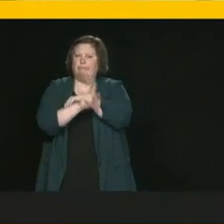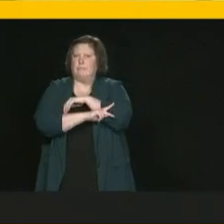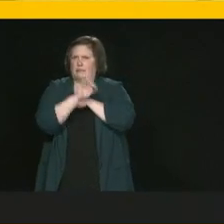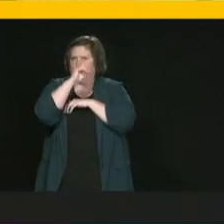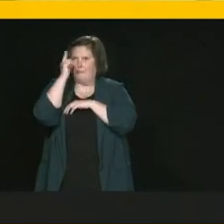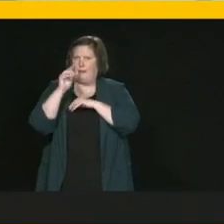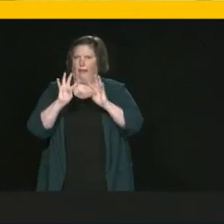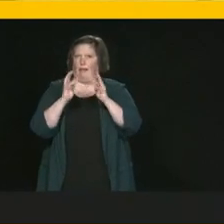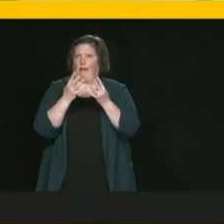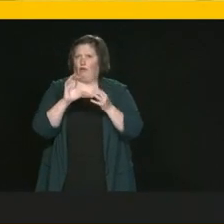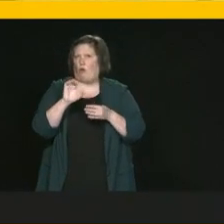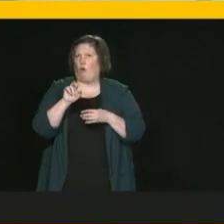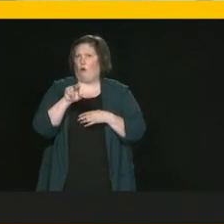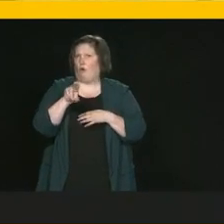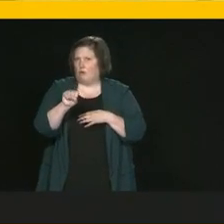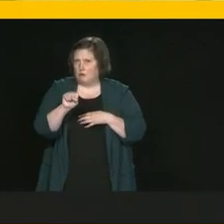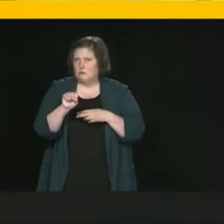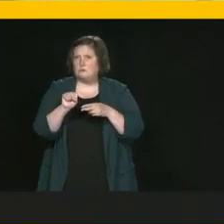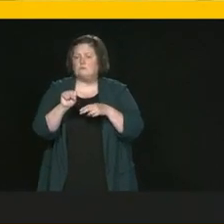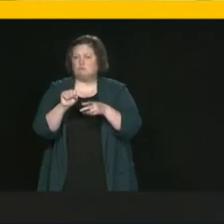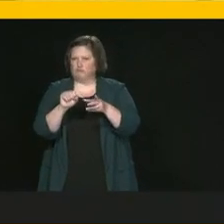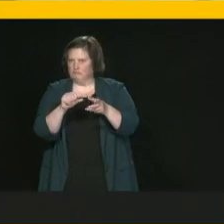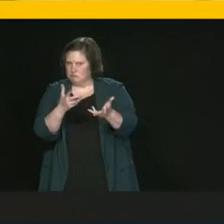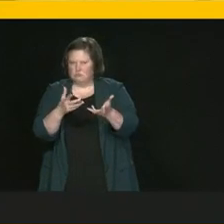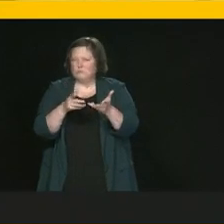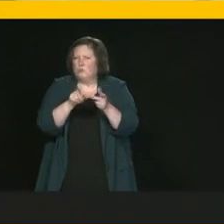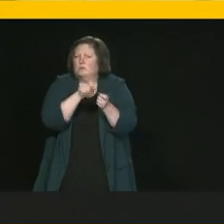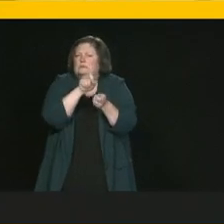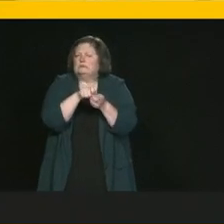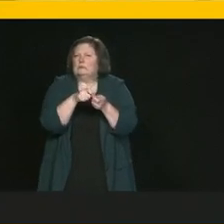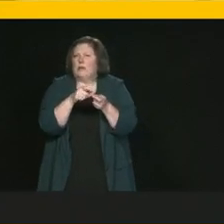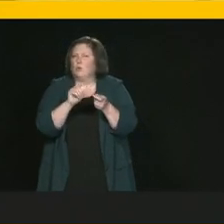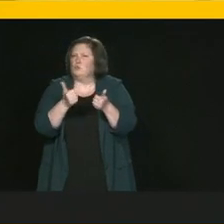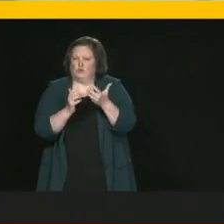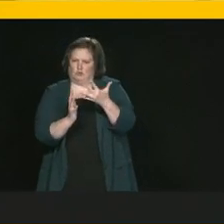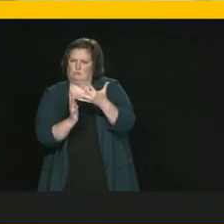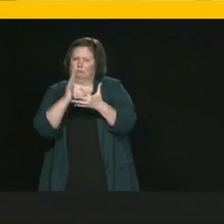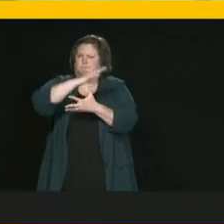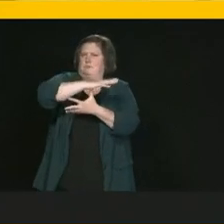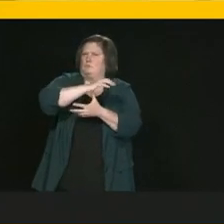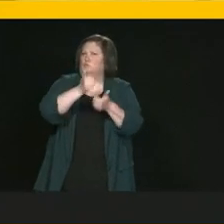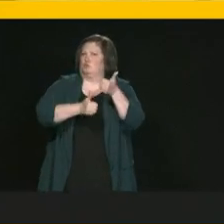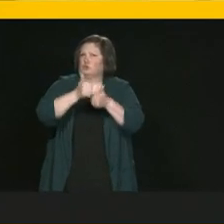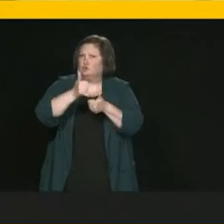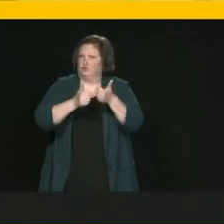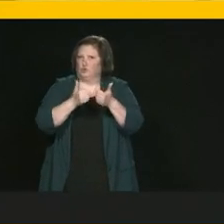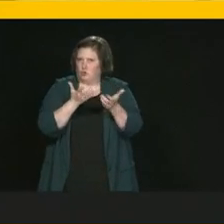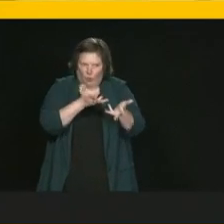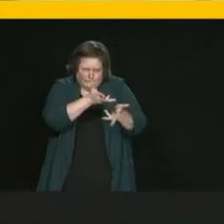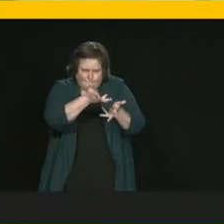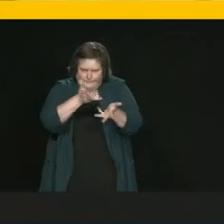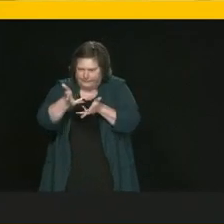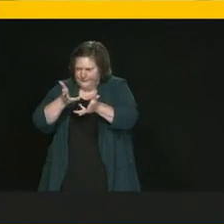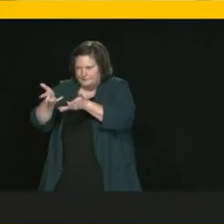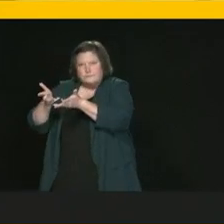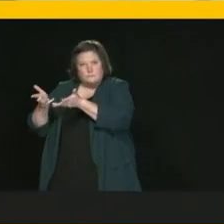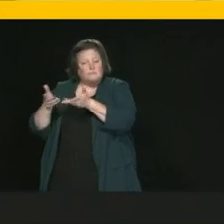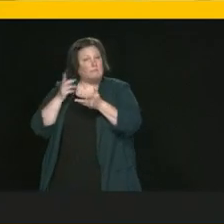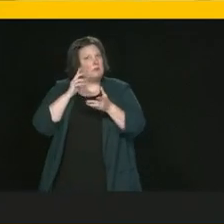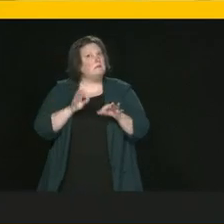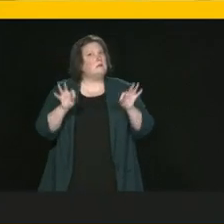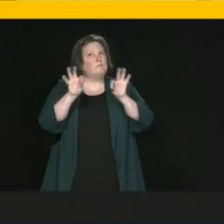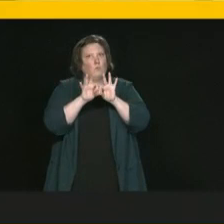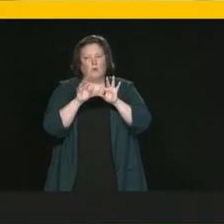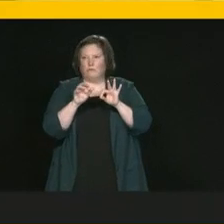to identify what exactly we need to move forward first in priority on. But I think it's really important that we all